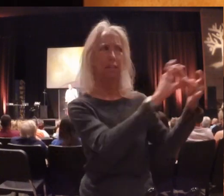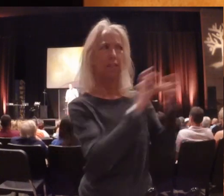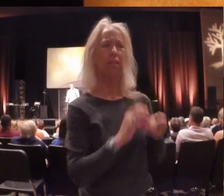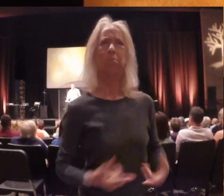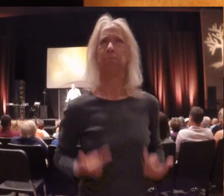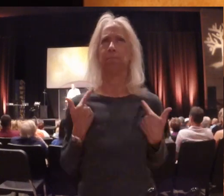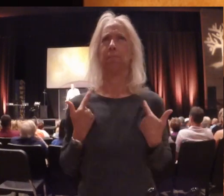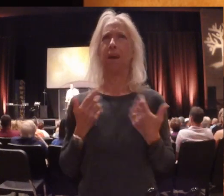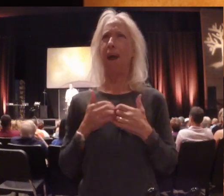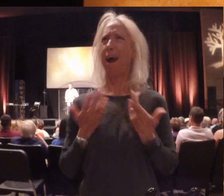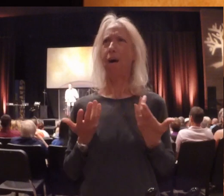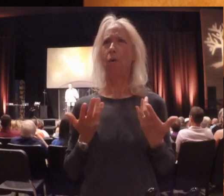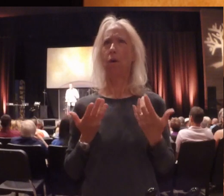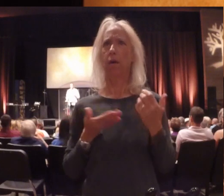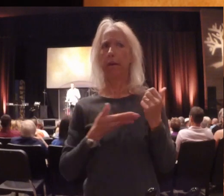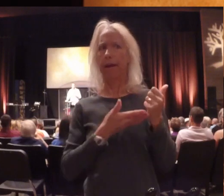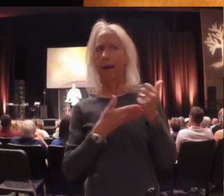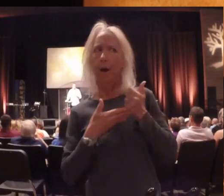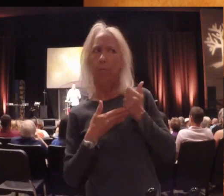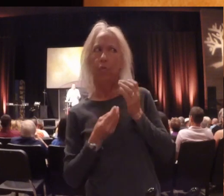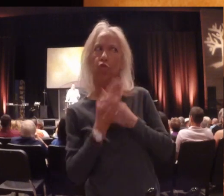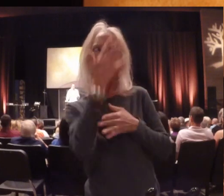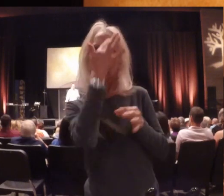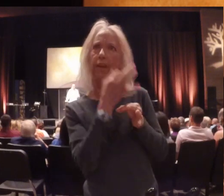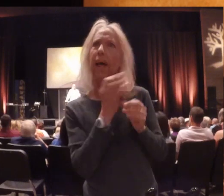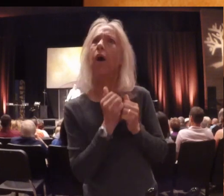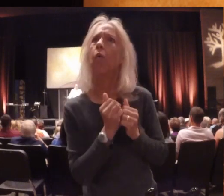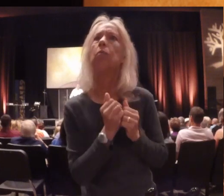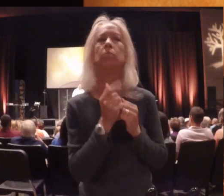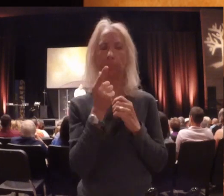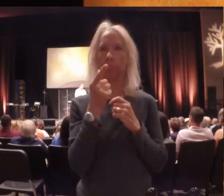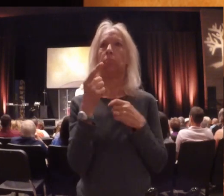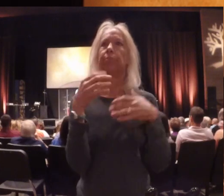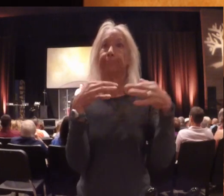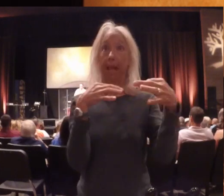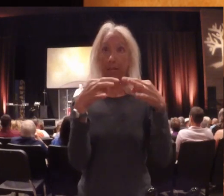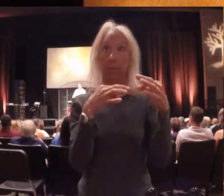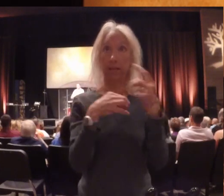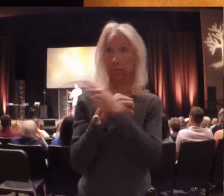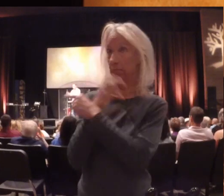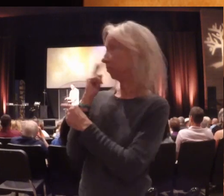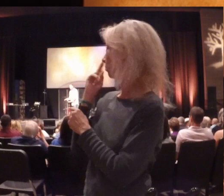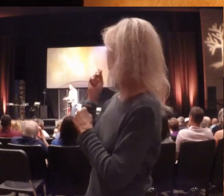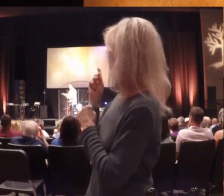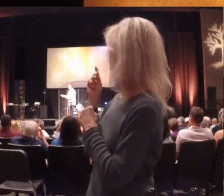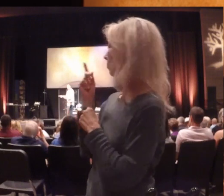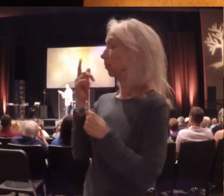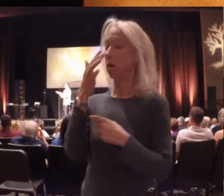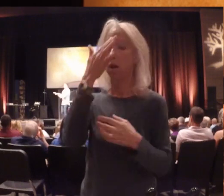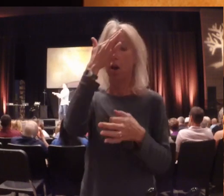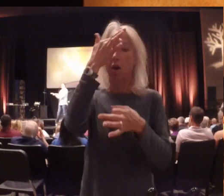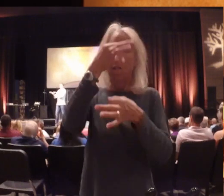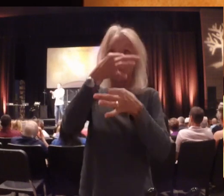this story going to help us grow in our faith? Well, I'll tell you what it shows us, and this will be on the screen and in your notes. It shows us faith